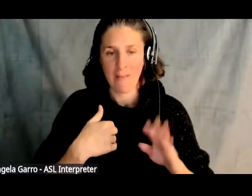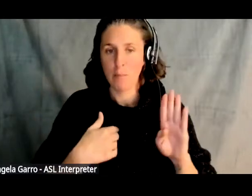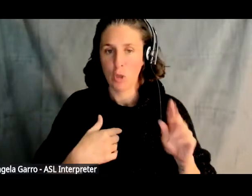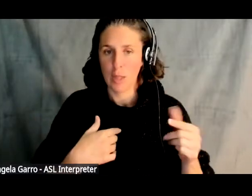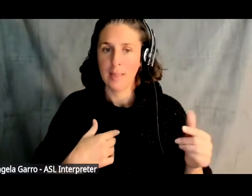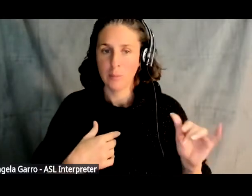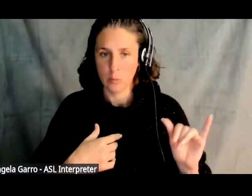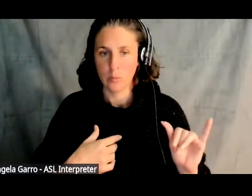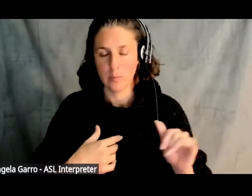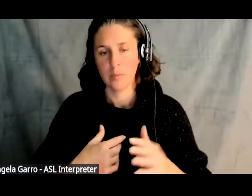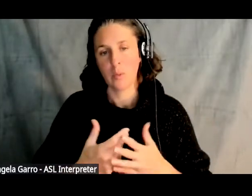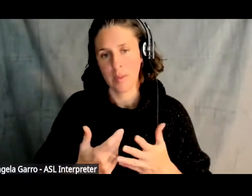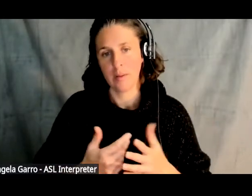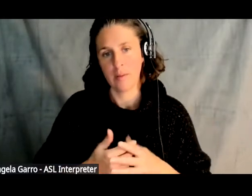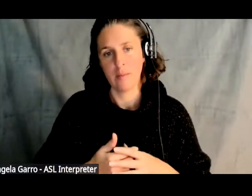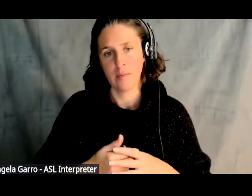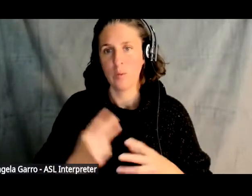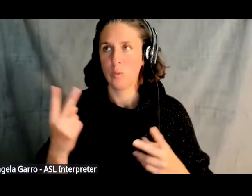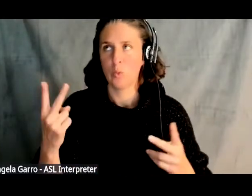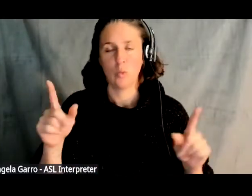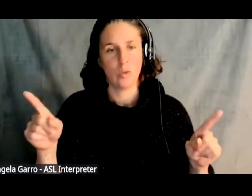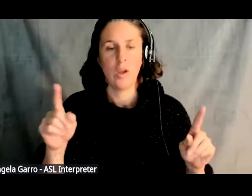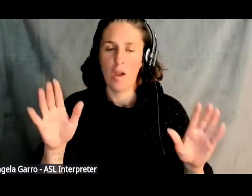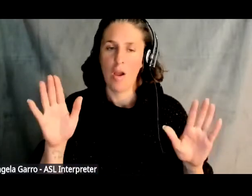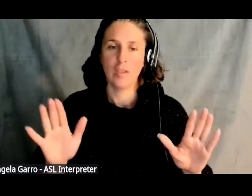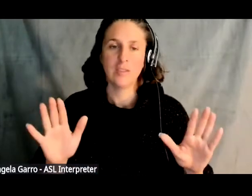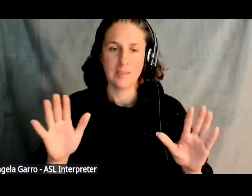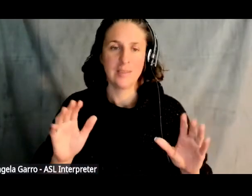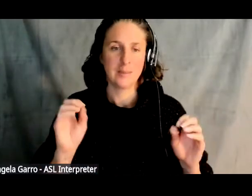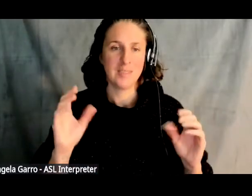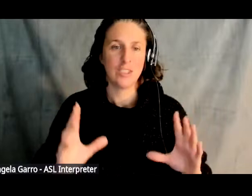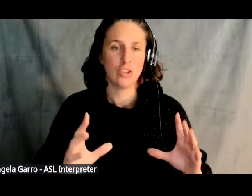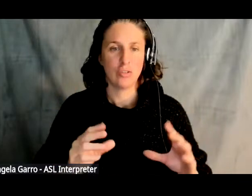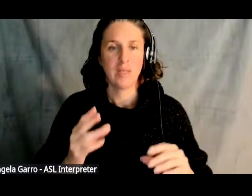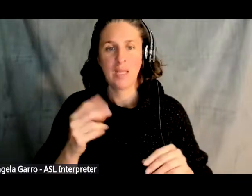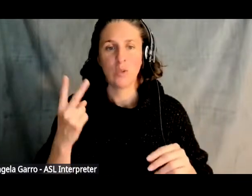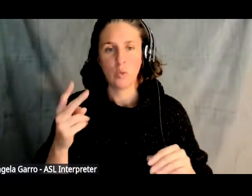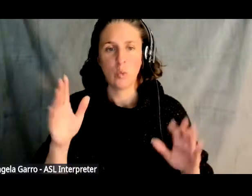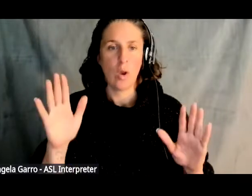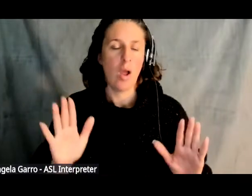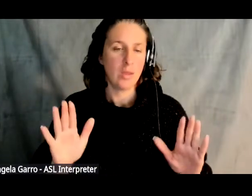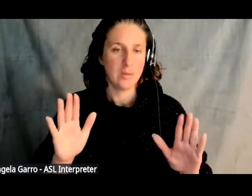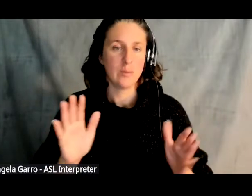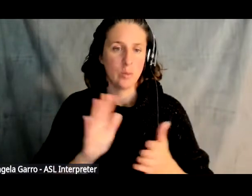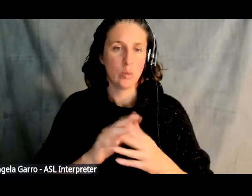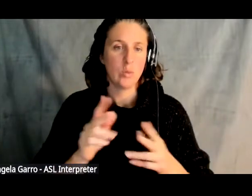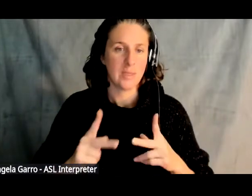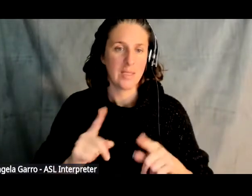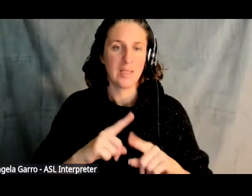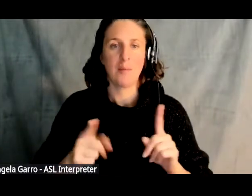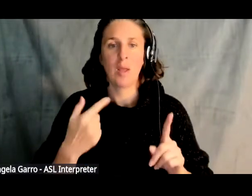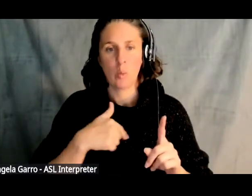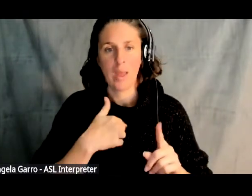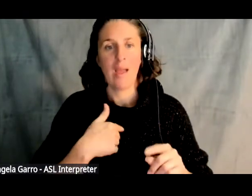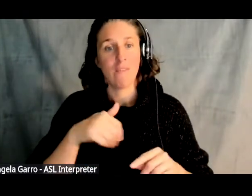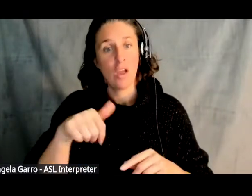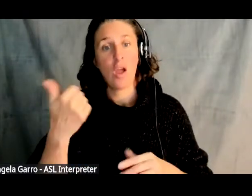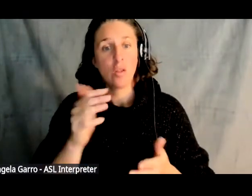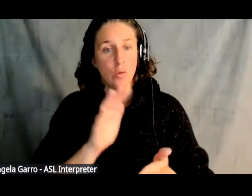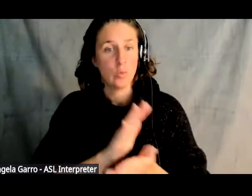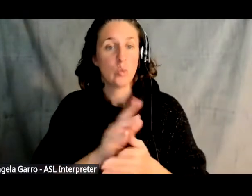Birmingham. Okay, okay. So like, you know, But so 2 awesome teachers, yes. right. So 2 awesome teachers and 2 awesome school sites. But we have other school sites too that